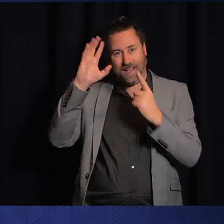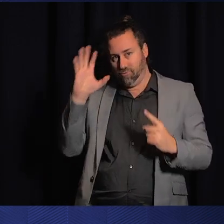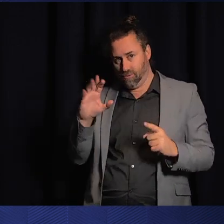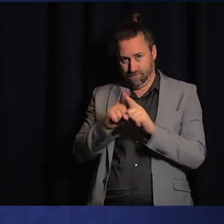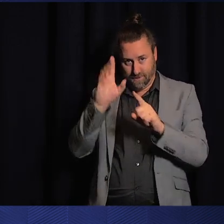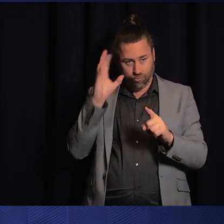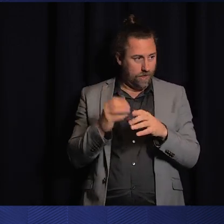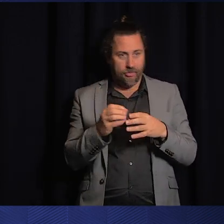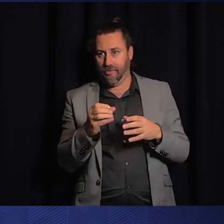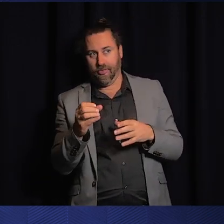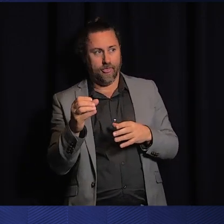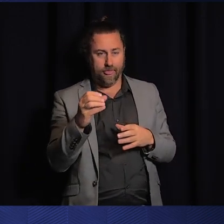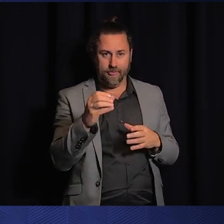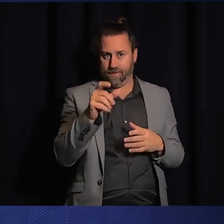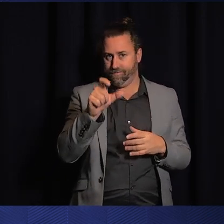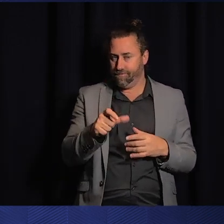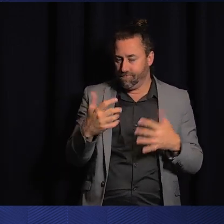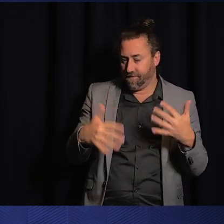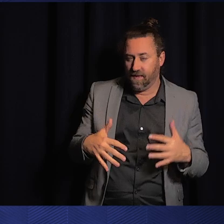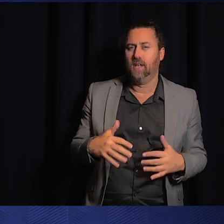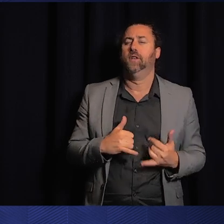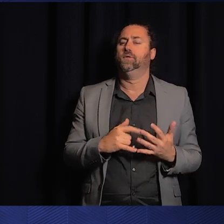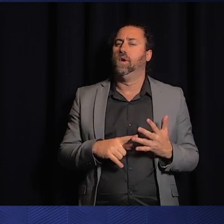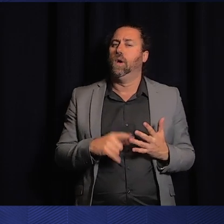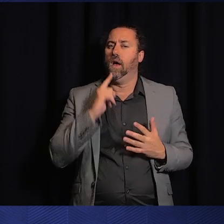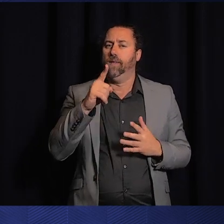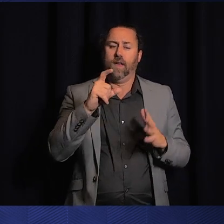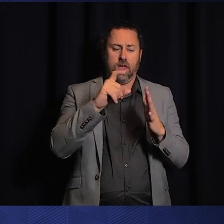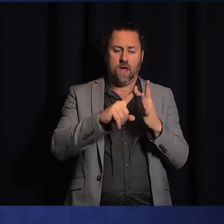forward makes me think of when the internally displaced